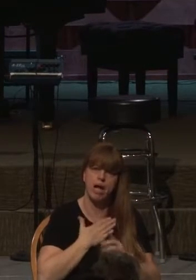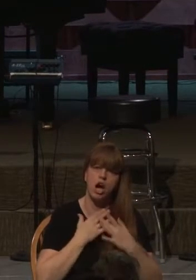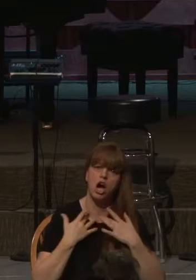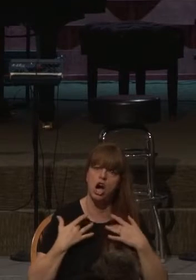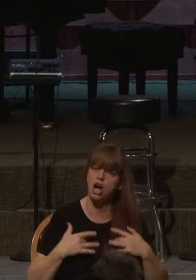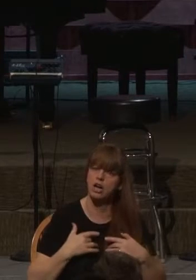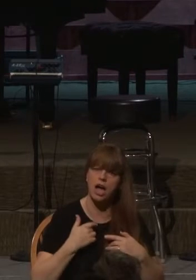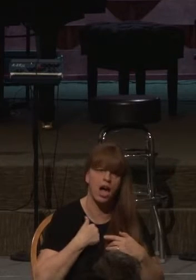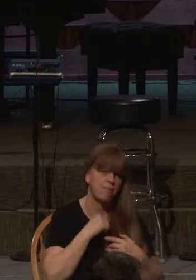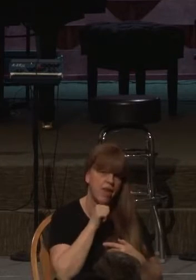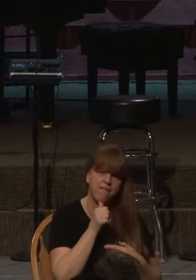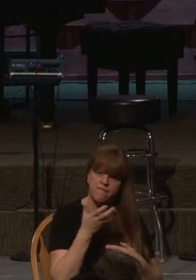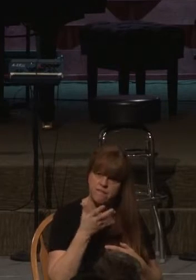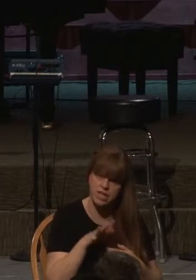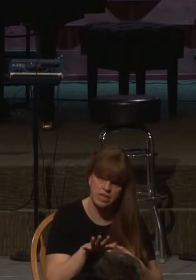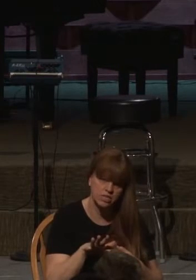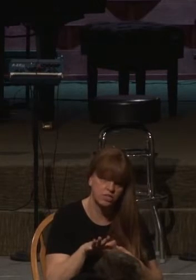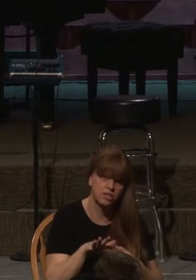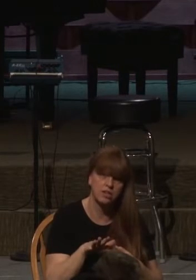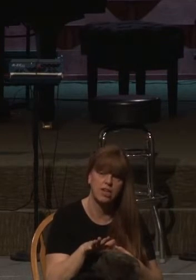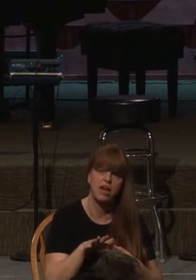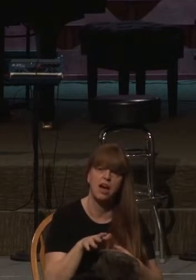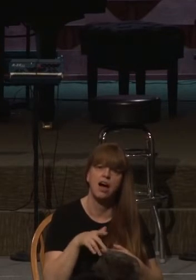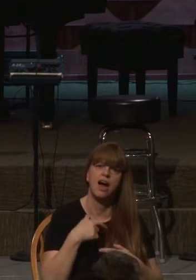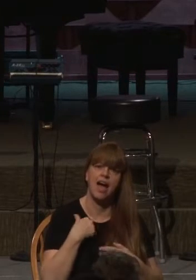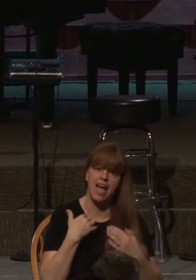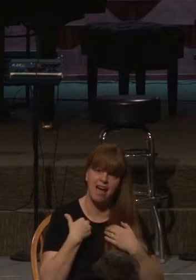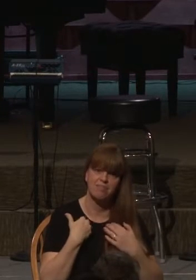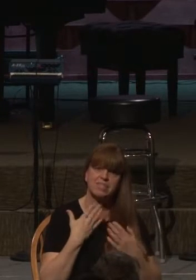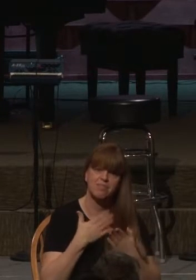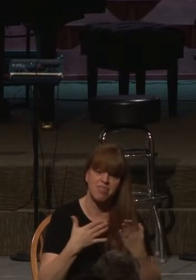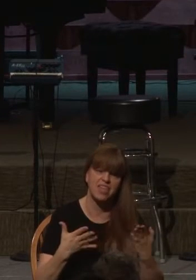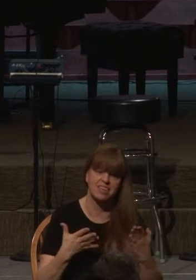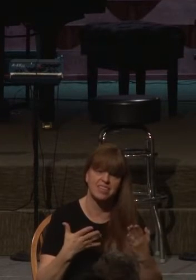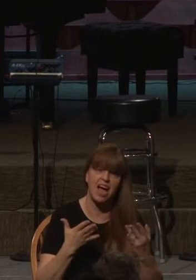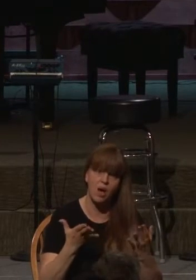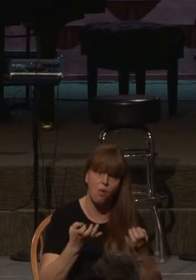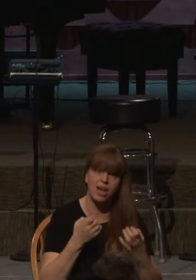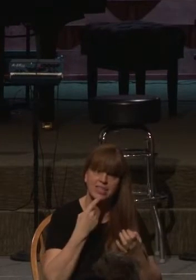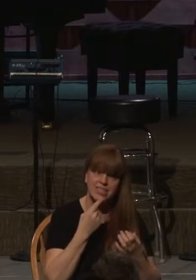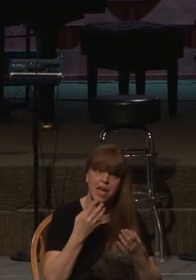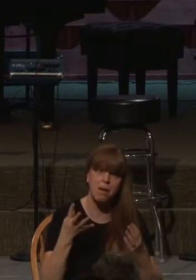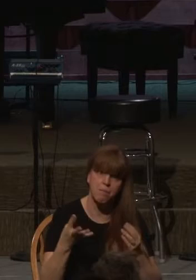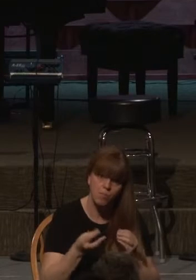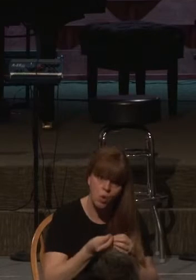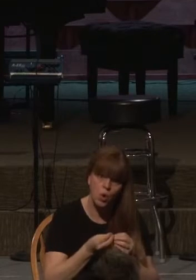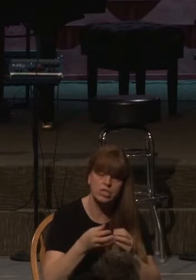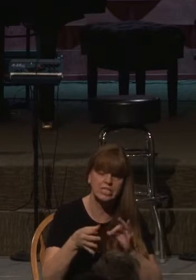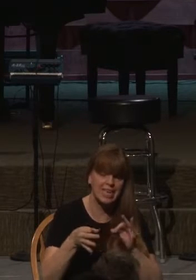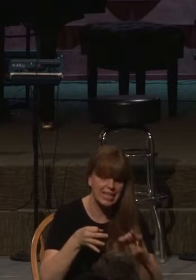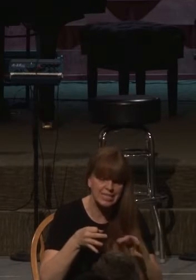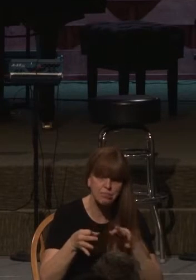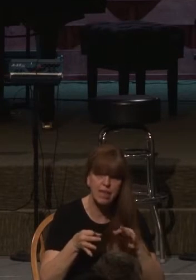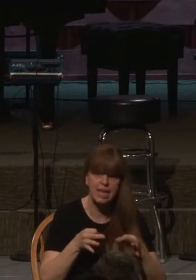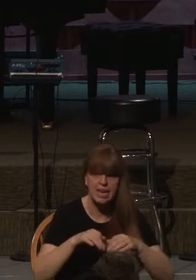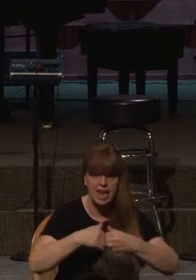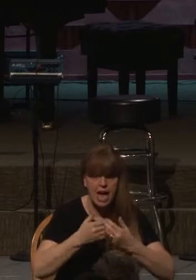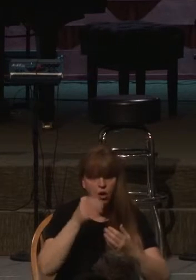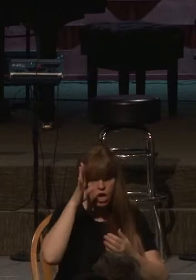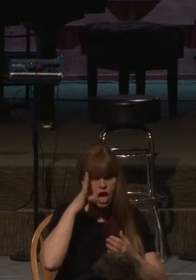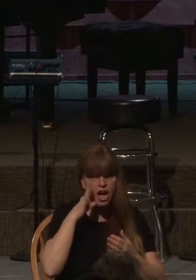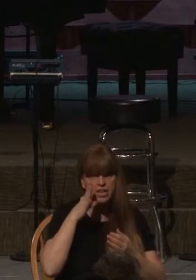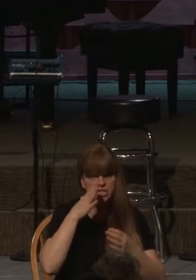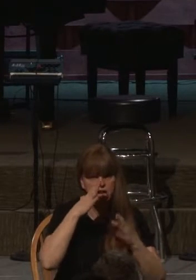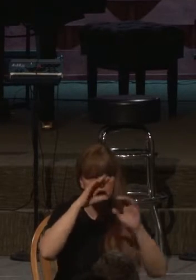I'm not finished yet. I got some things that I want to say more, and just kind of explaining how God has been shaping my thinking